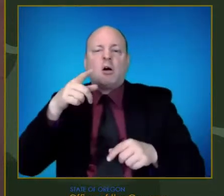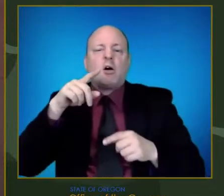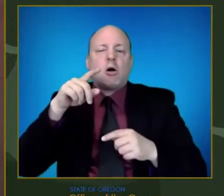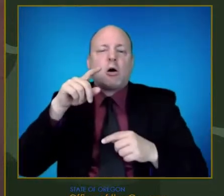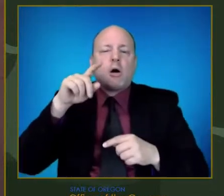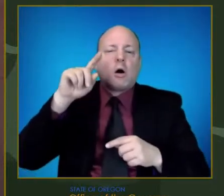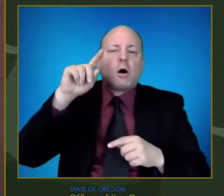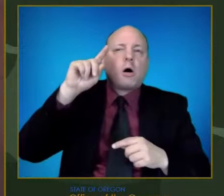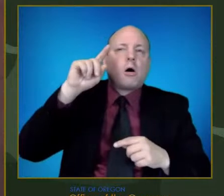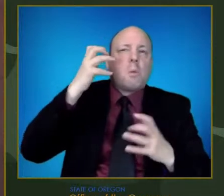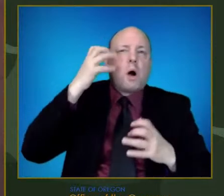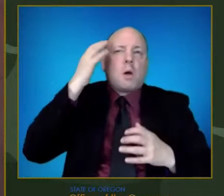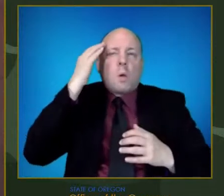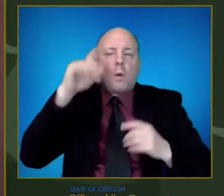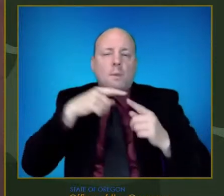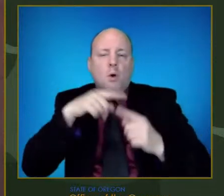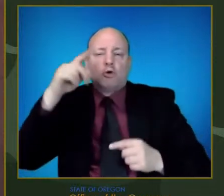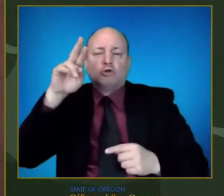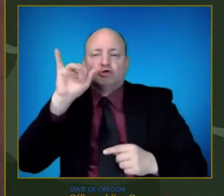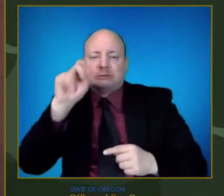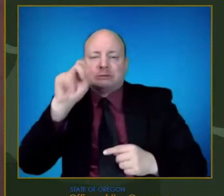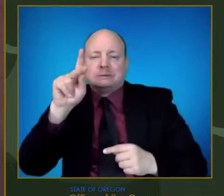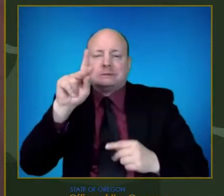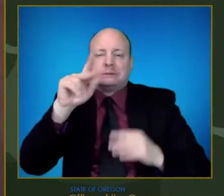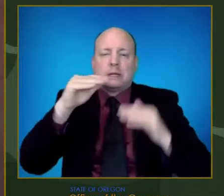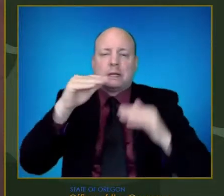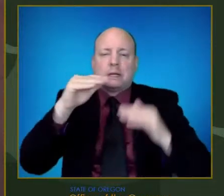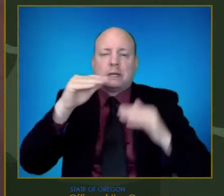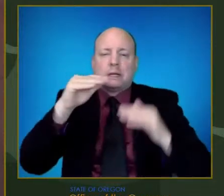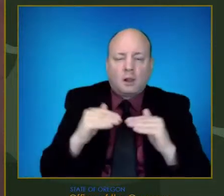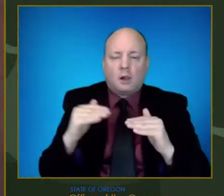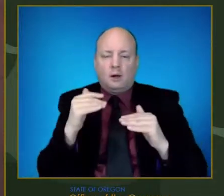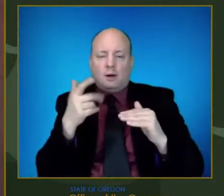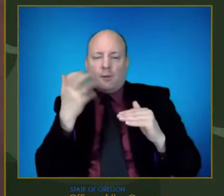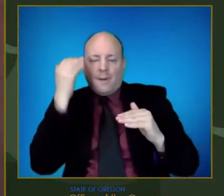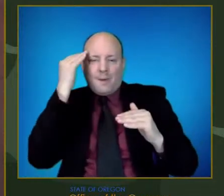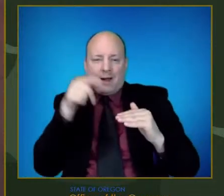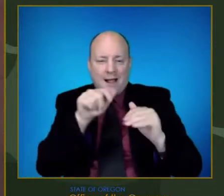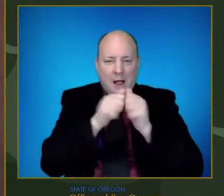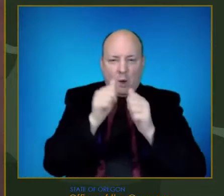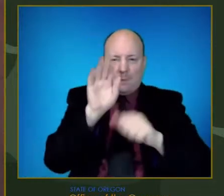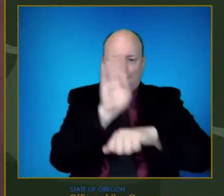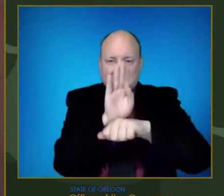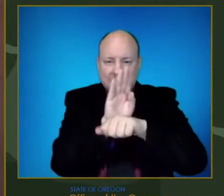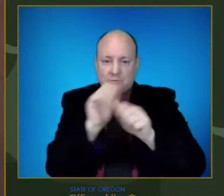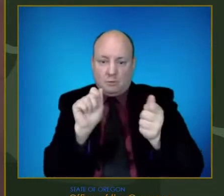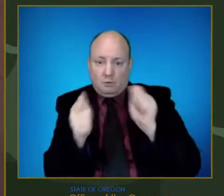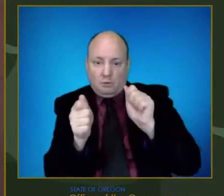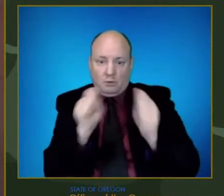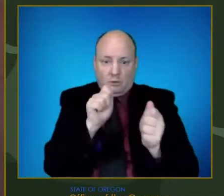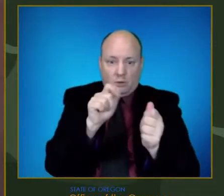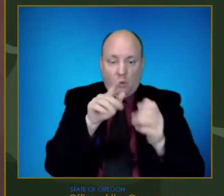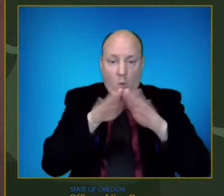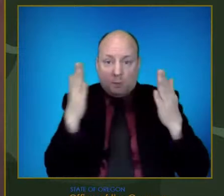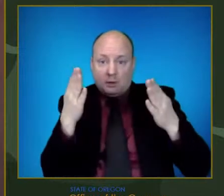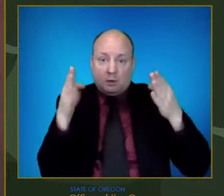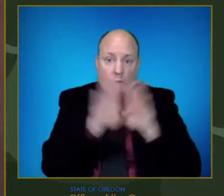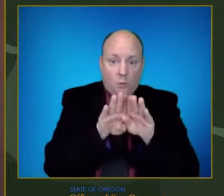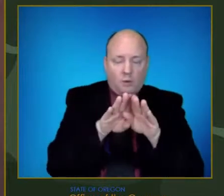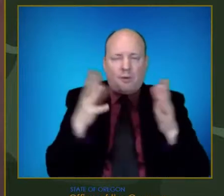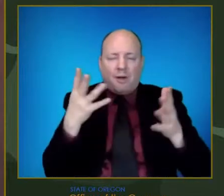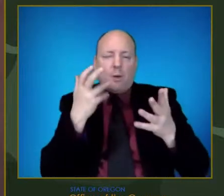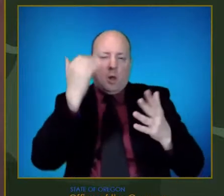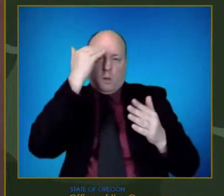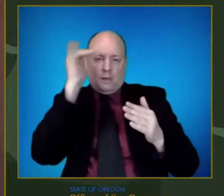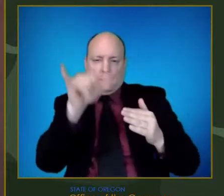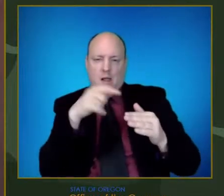frustrated that they're changing and having to face the possibility of reopening and then closing or reducing